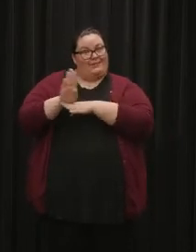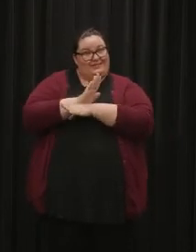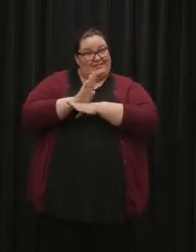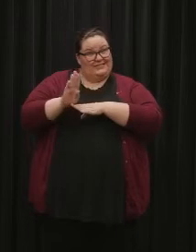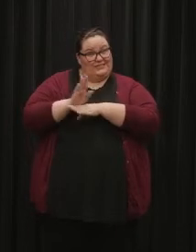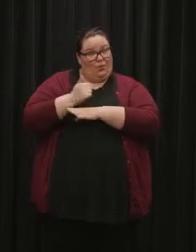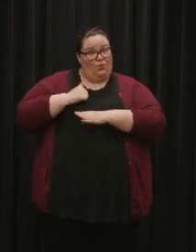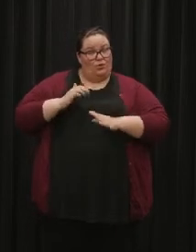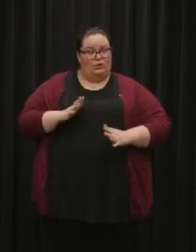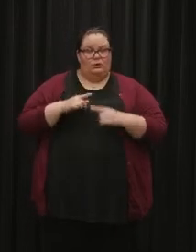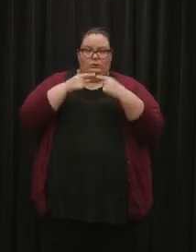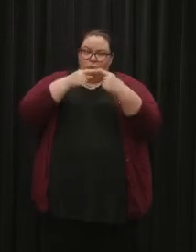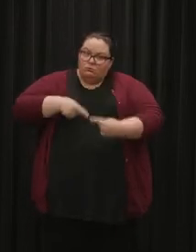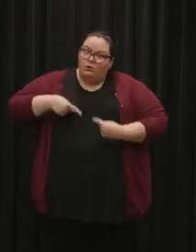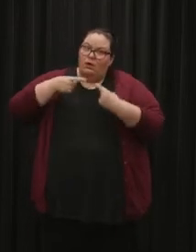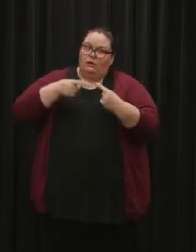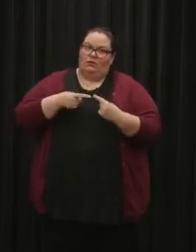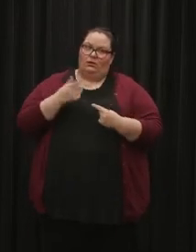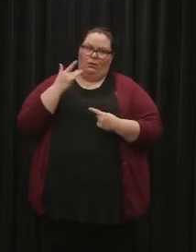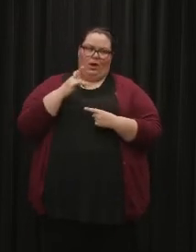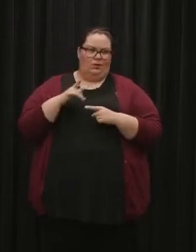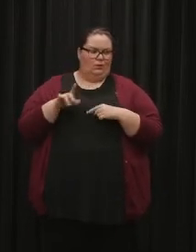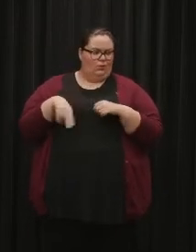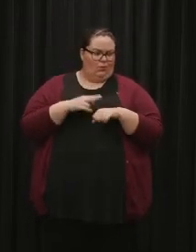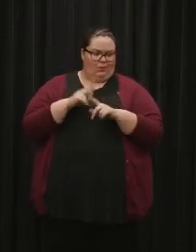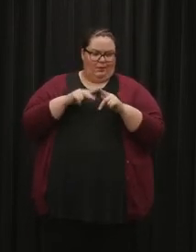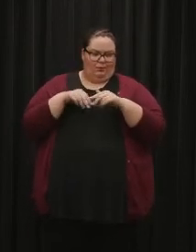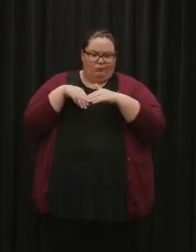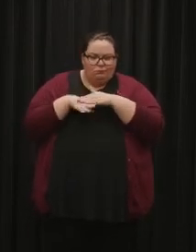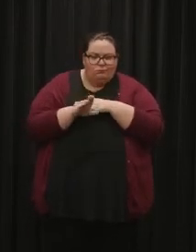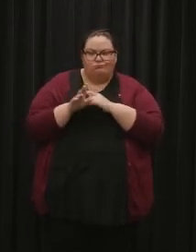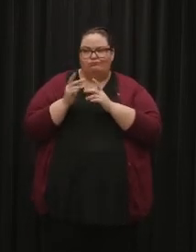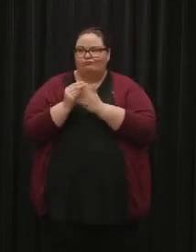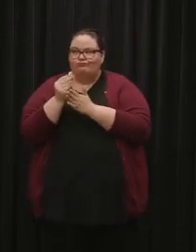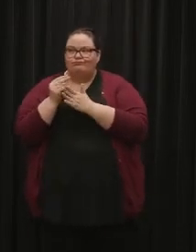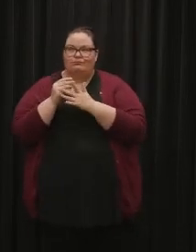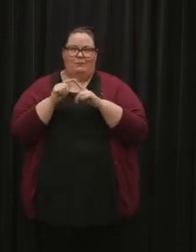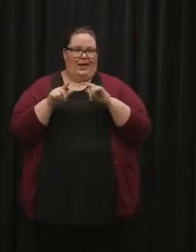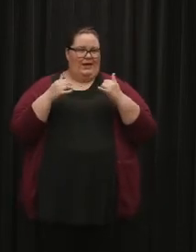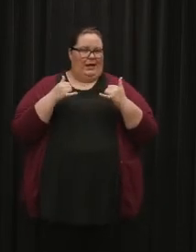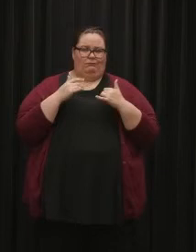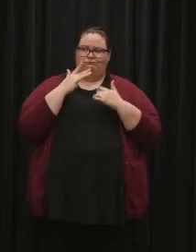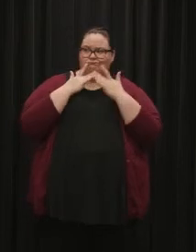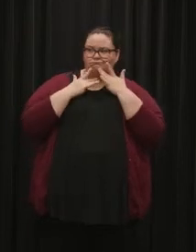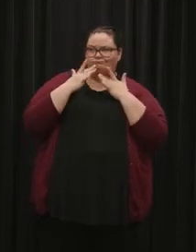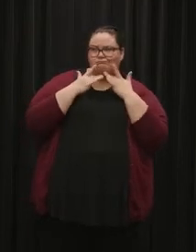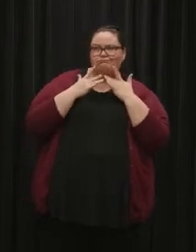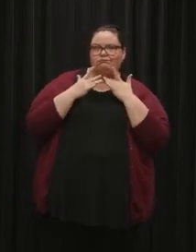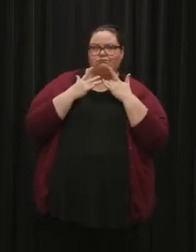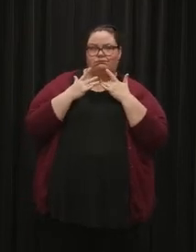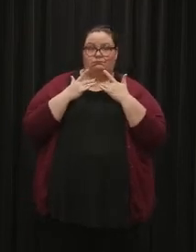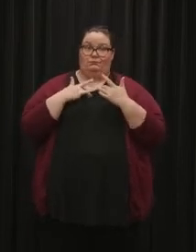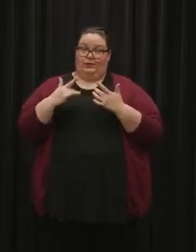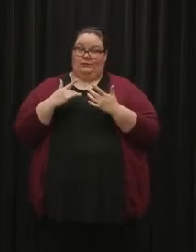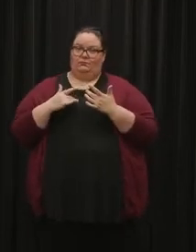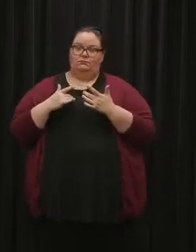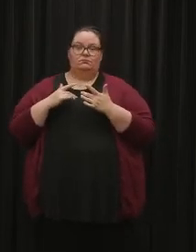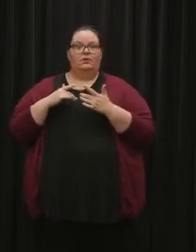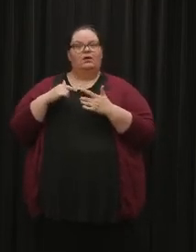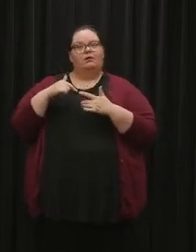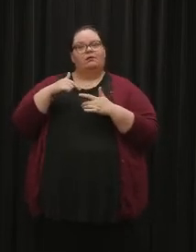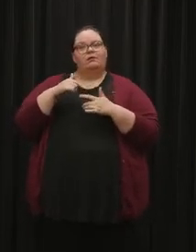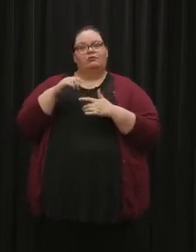are struggling this year because it is a different time. And this is the time of the year when they usually make up